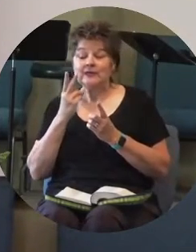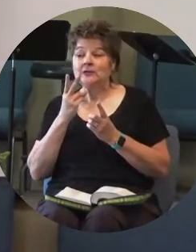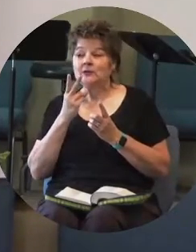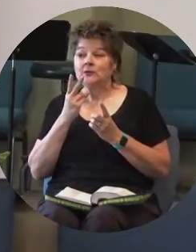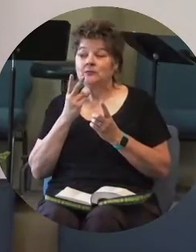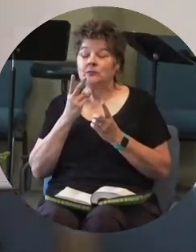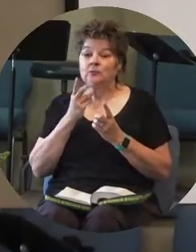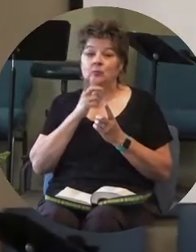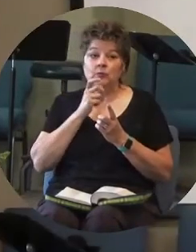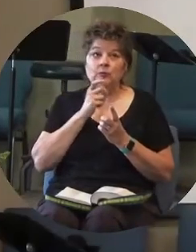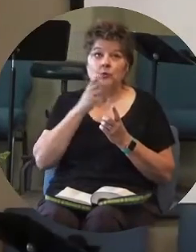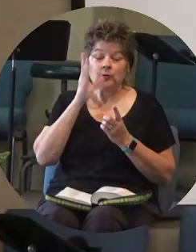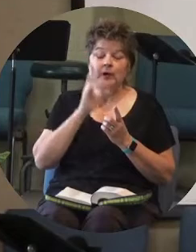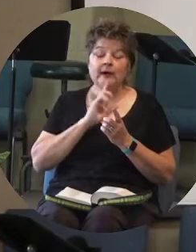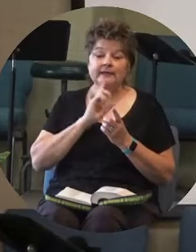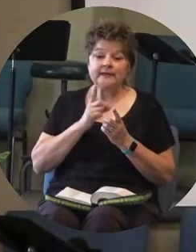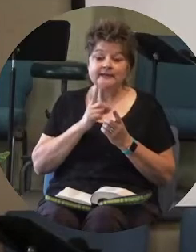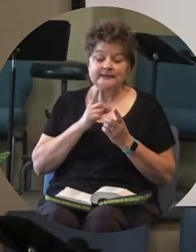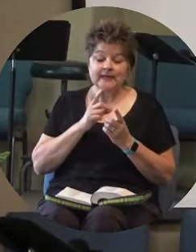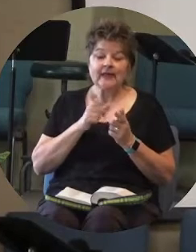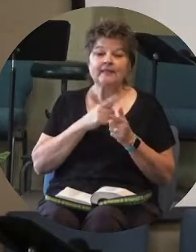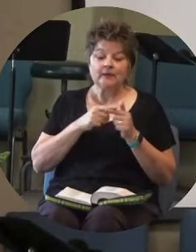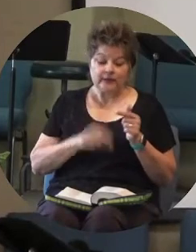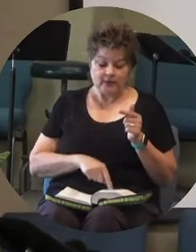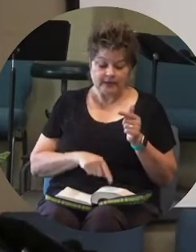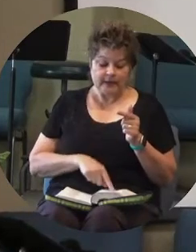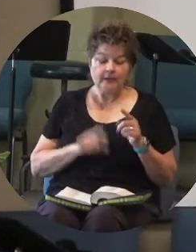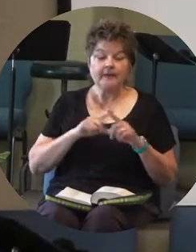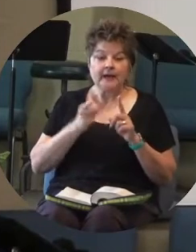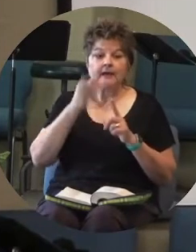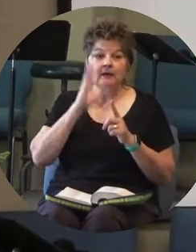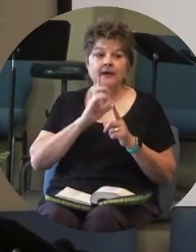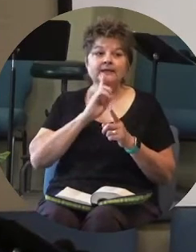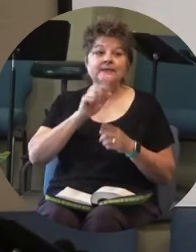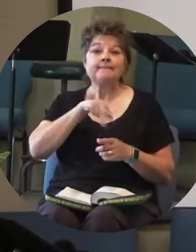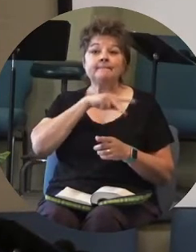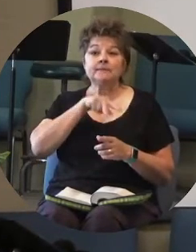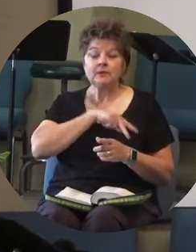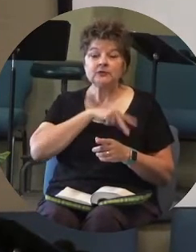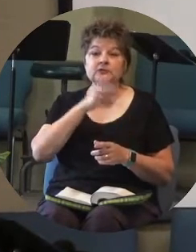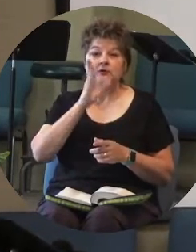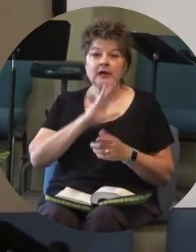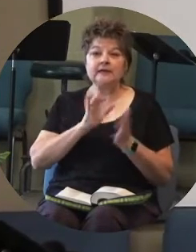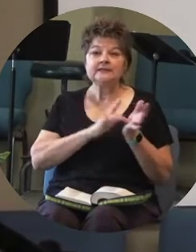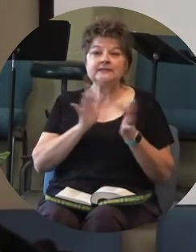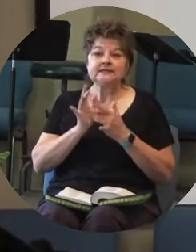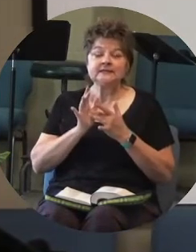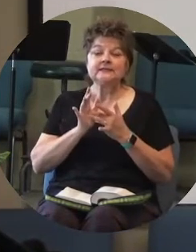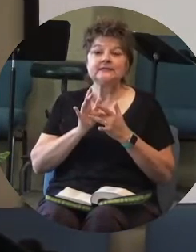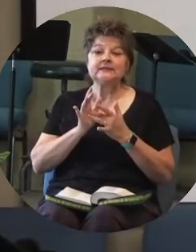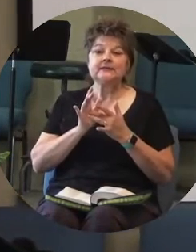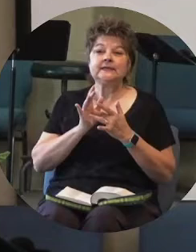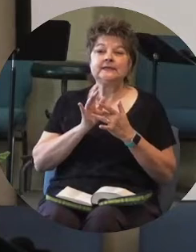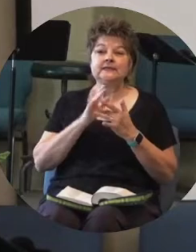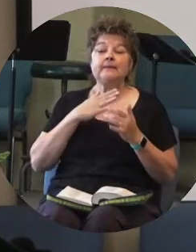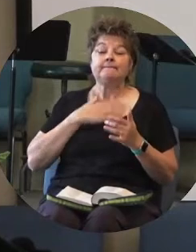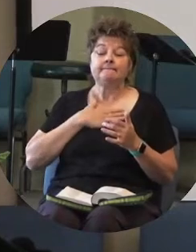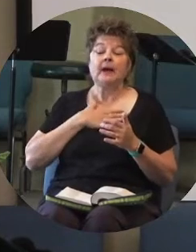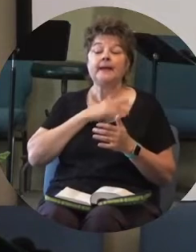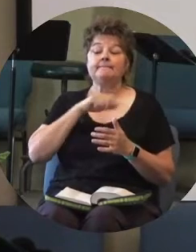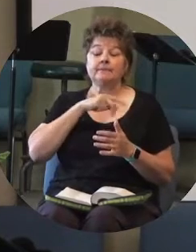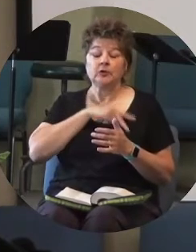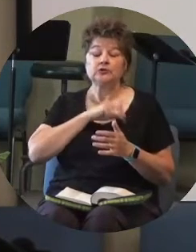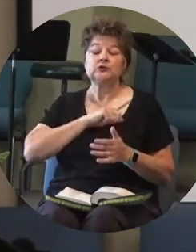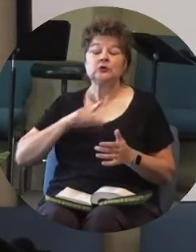thinks, then we go here. But God is a personal God. Jesus is my personal Lord and my personal